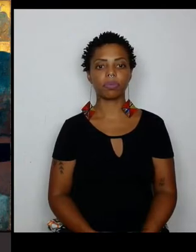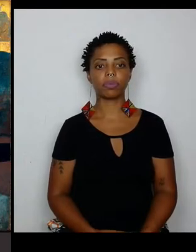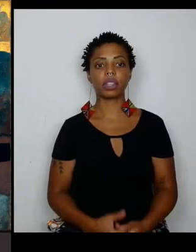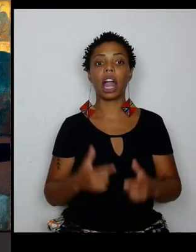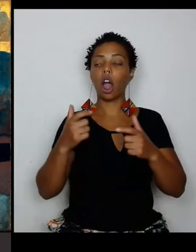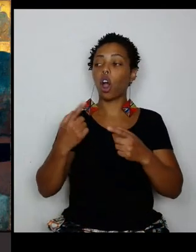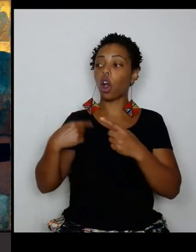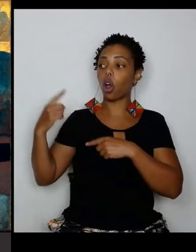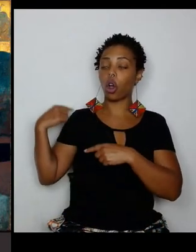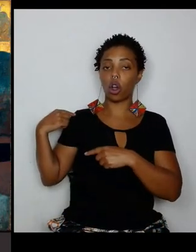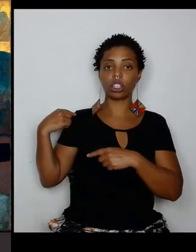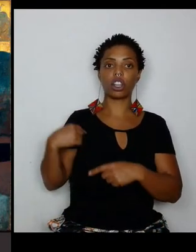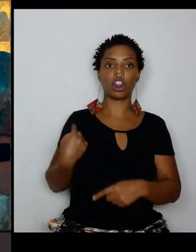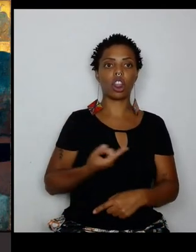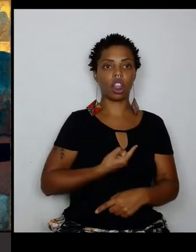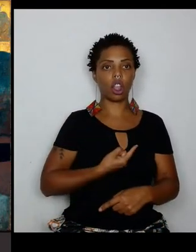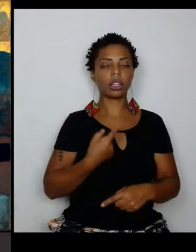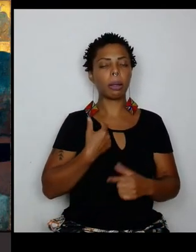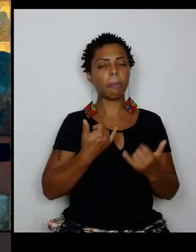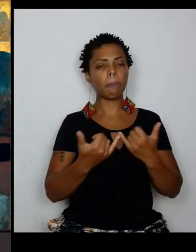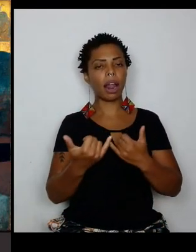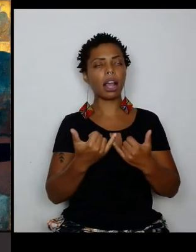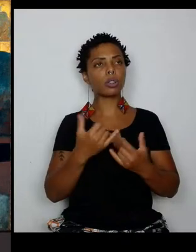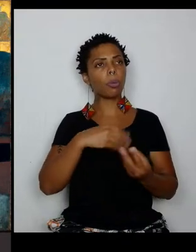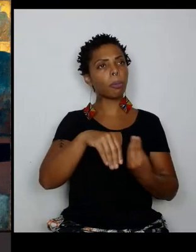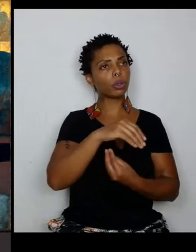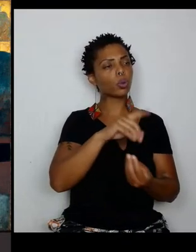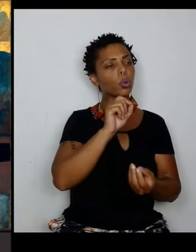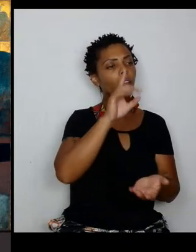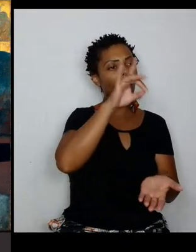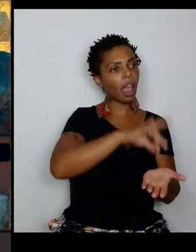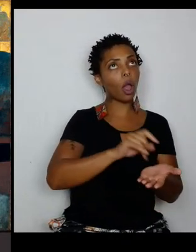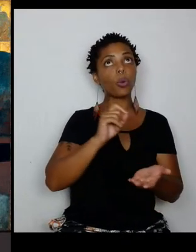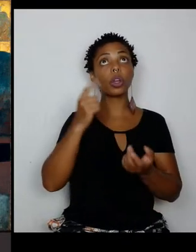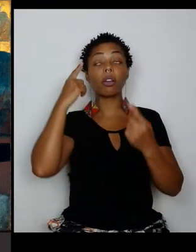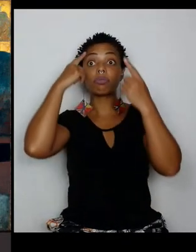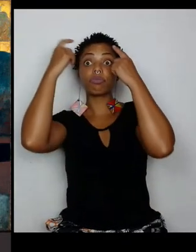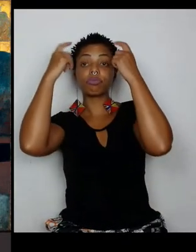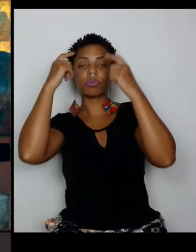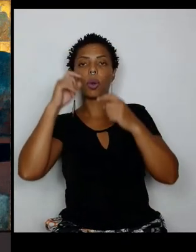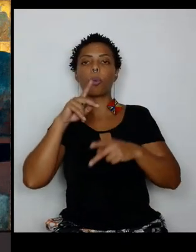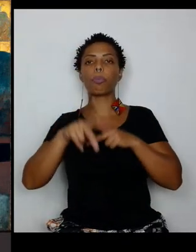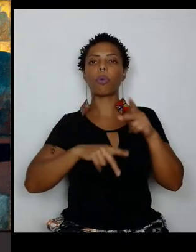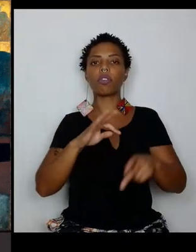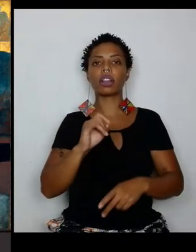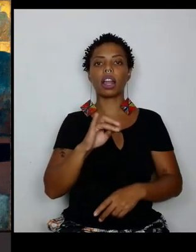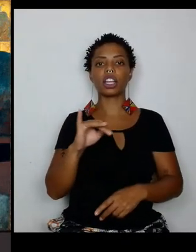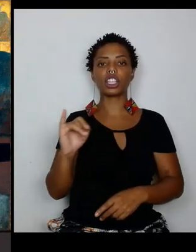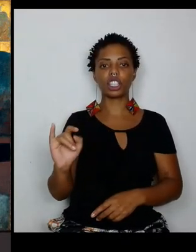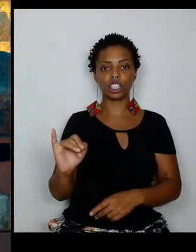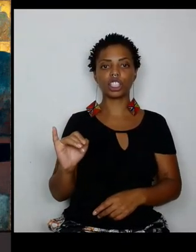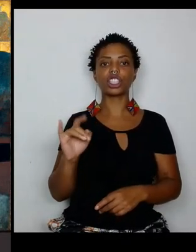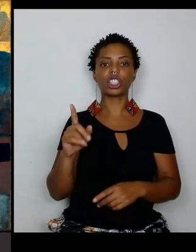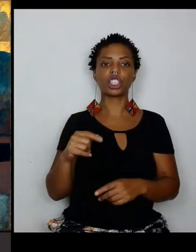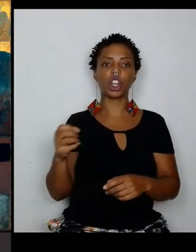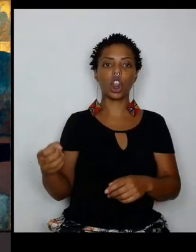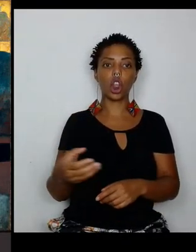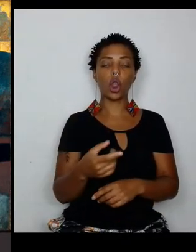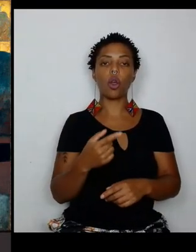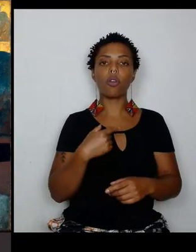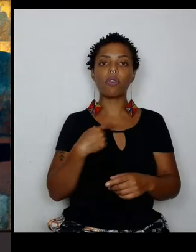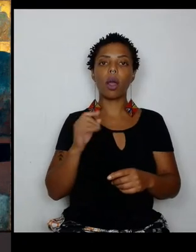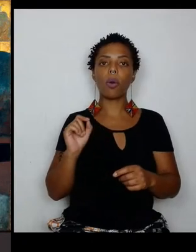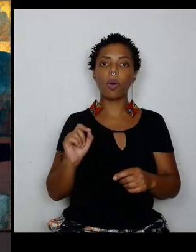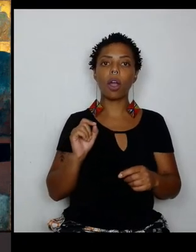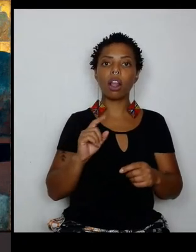of real allegorical modern tahitian people were deployed by goga to represent timeless contrasts such as youth and old age